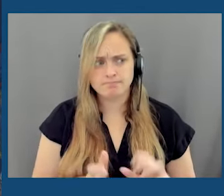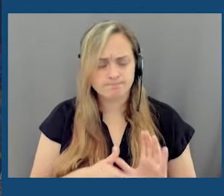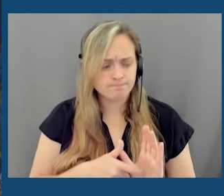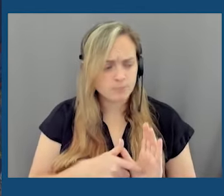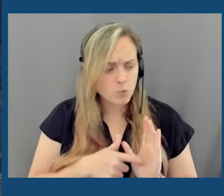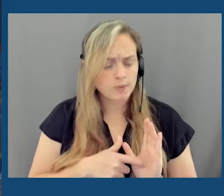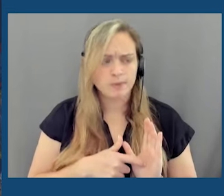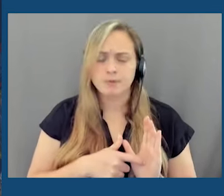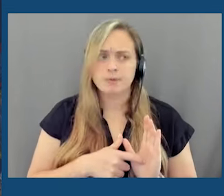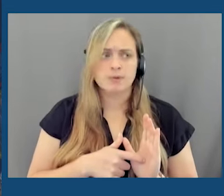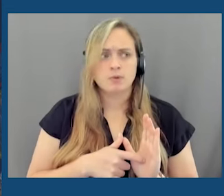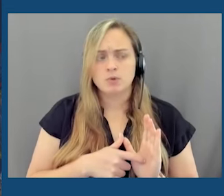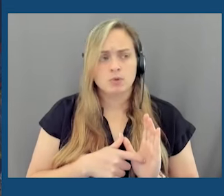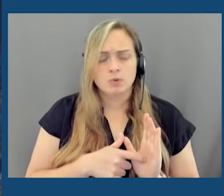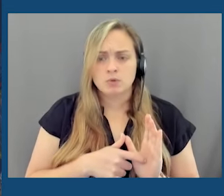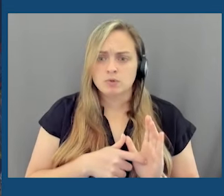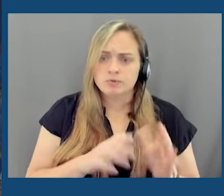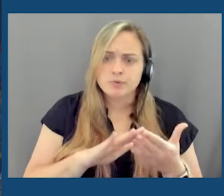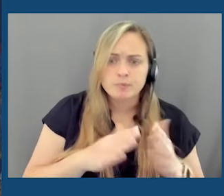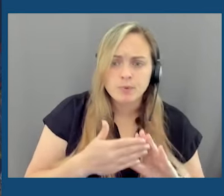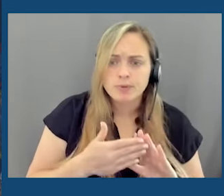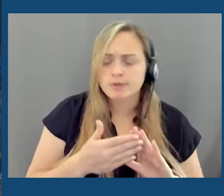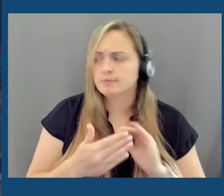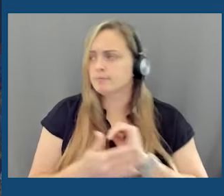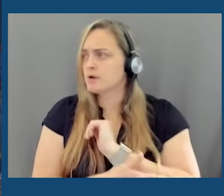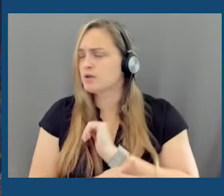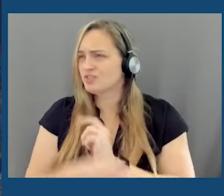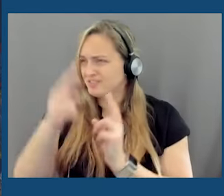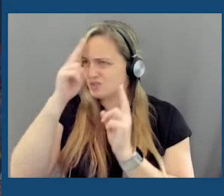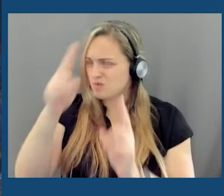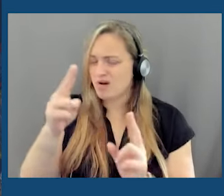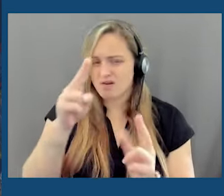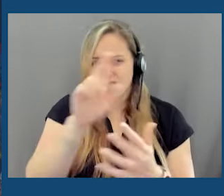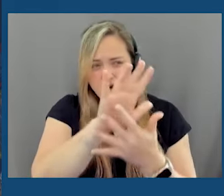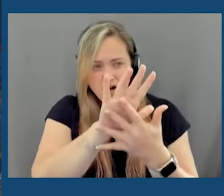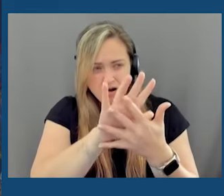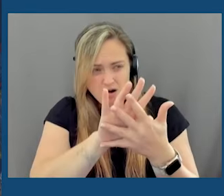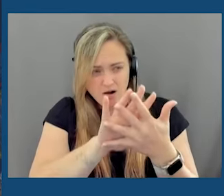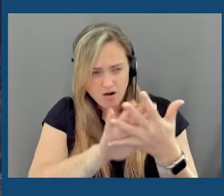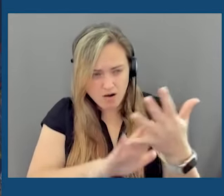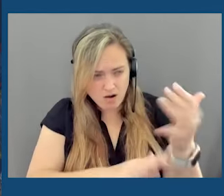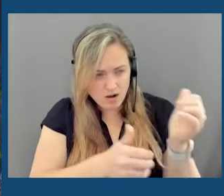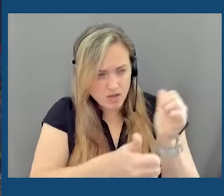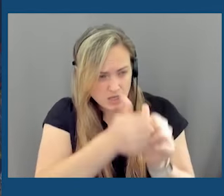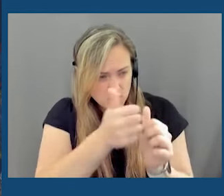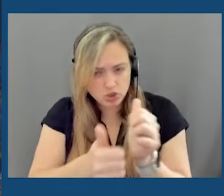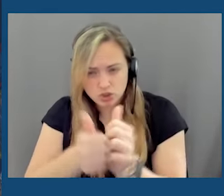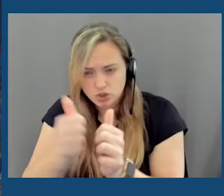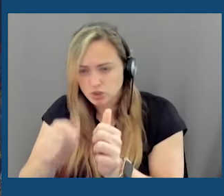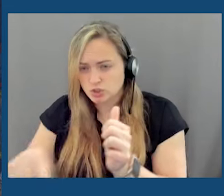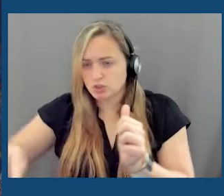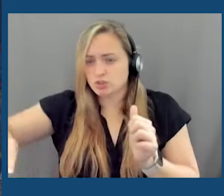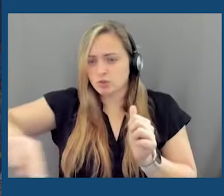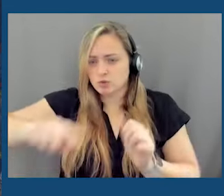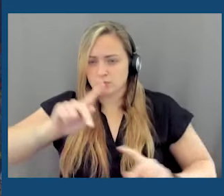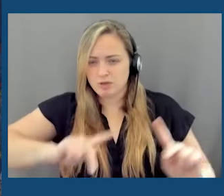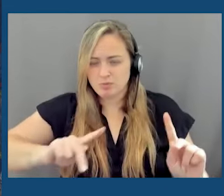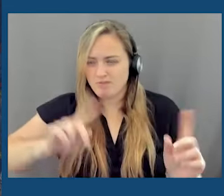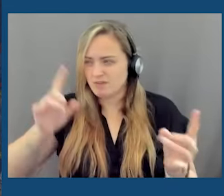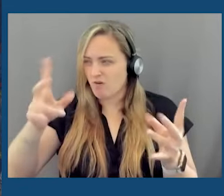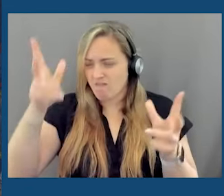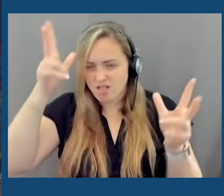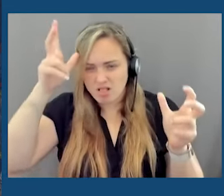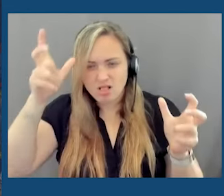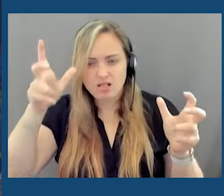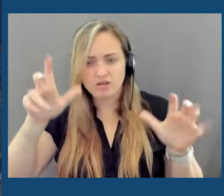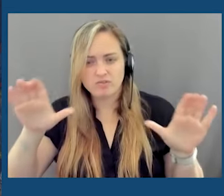community and as a country to honor each of the victims of this evil act.